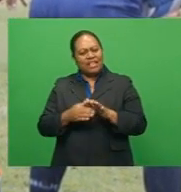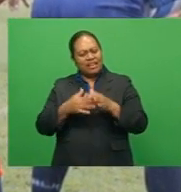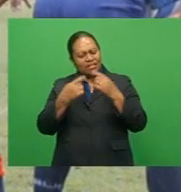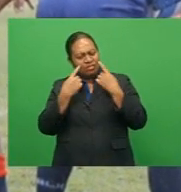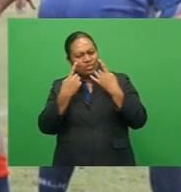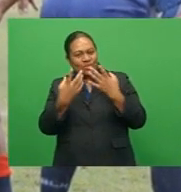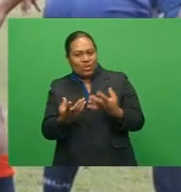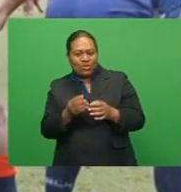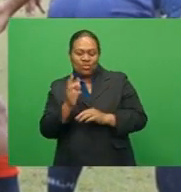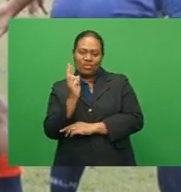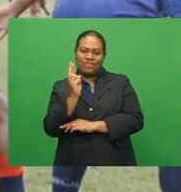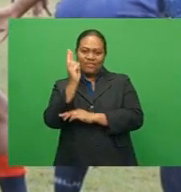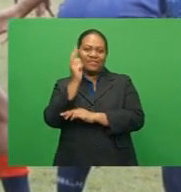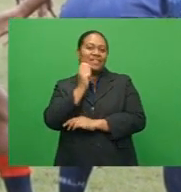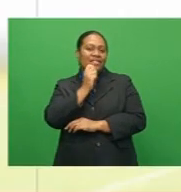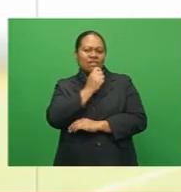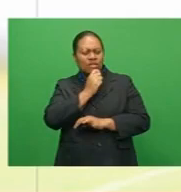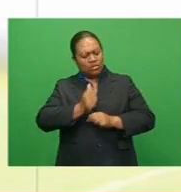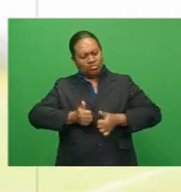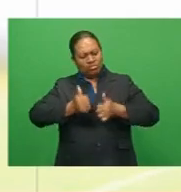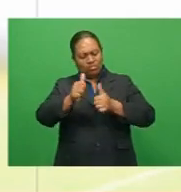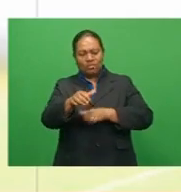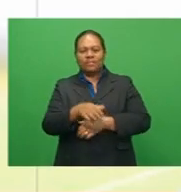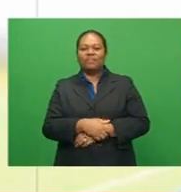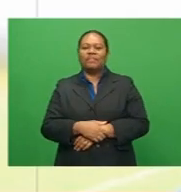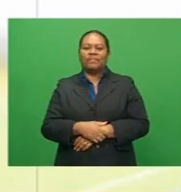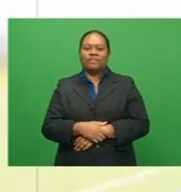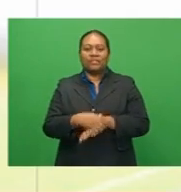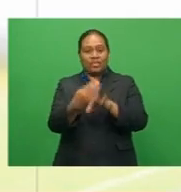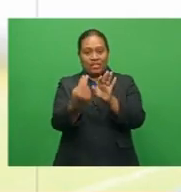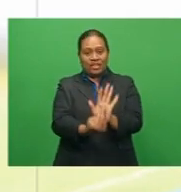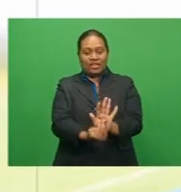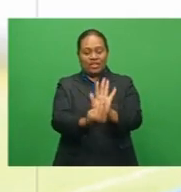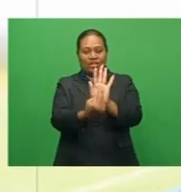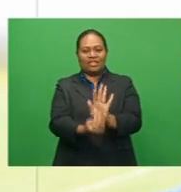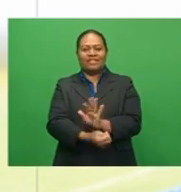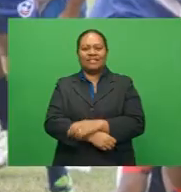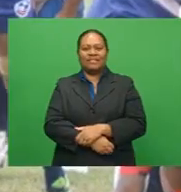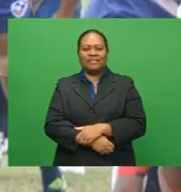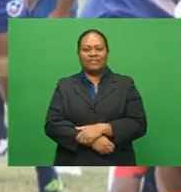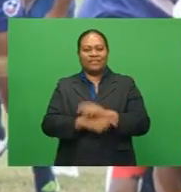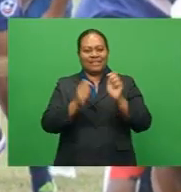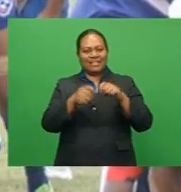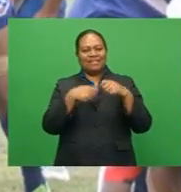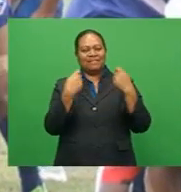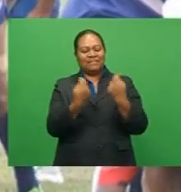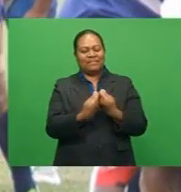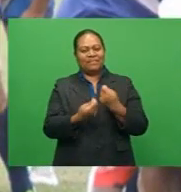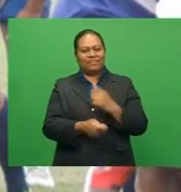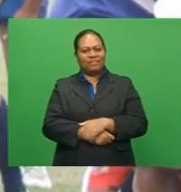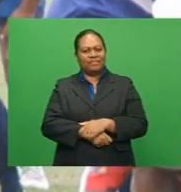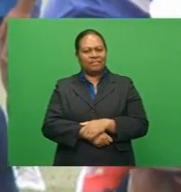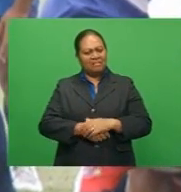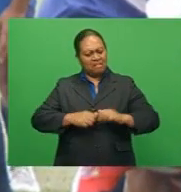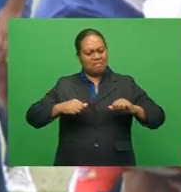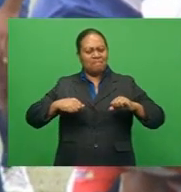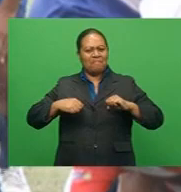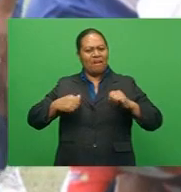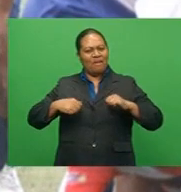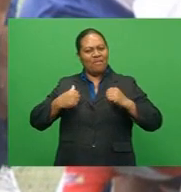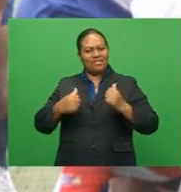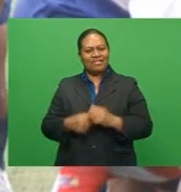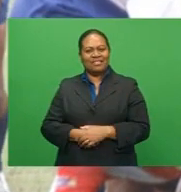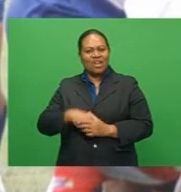for the two teams that will be selected for the Northern team. And, yes, I'm proud with what they